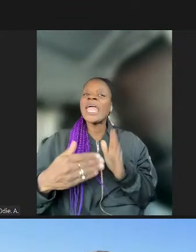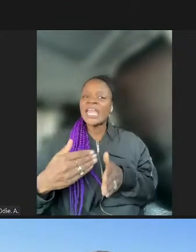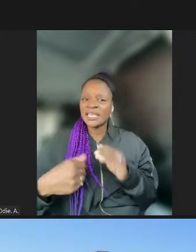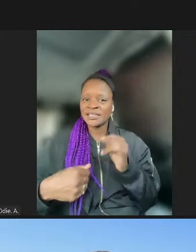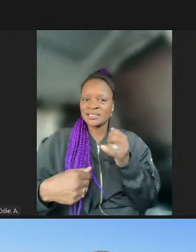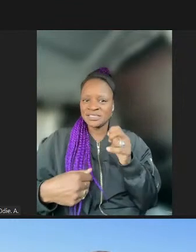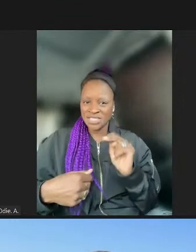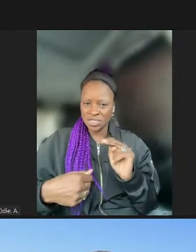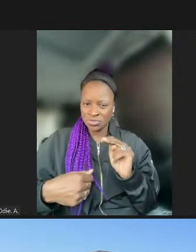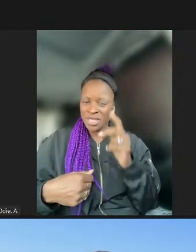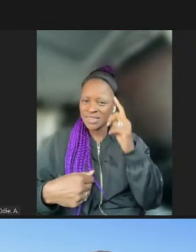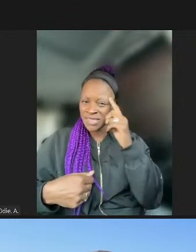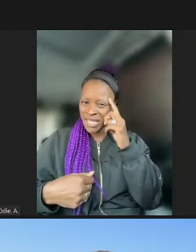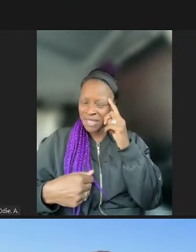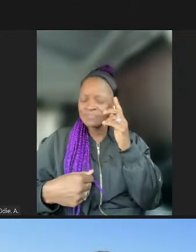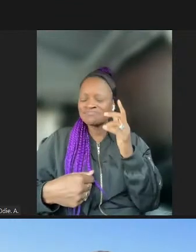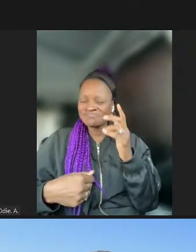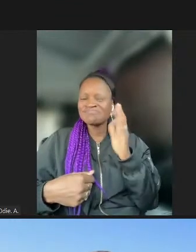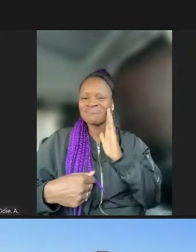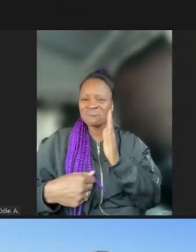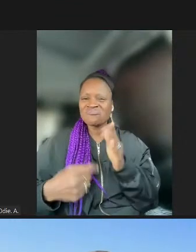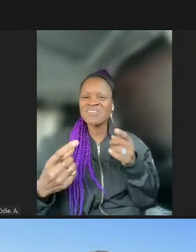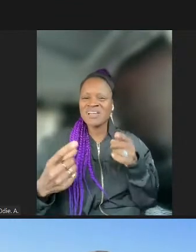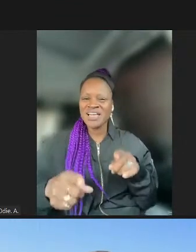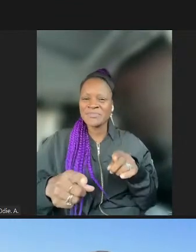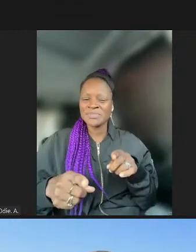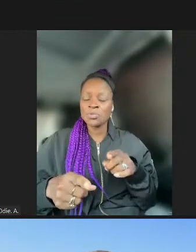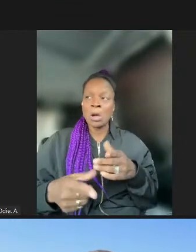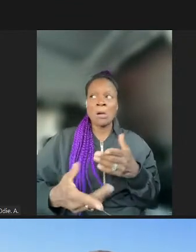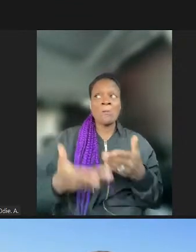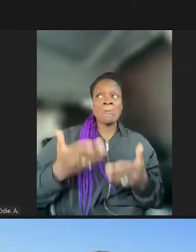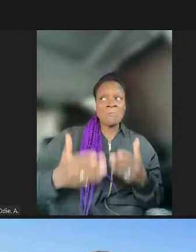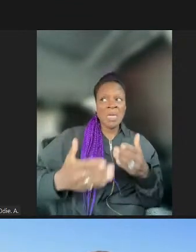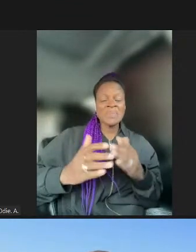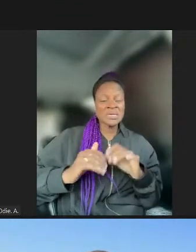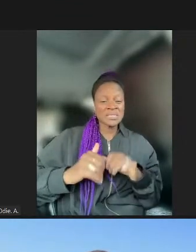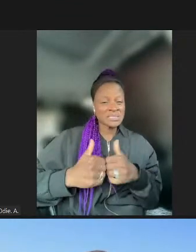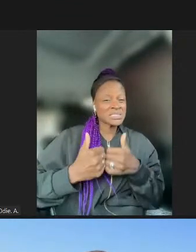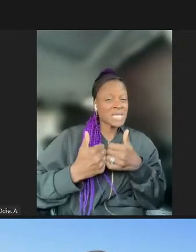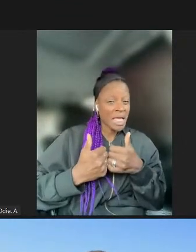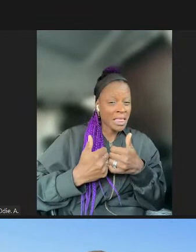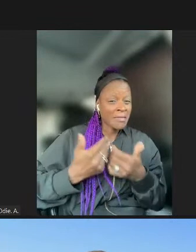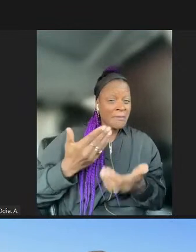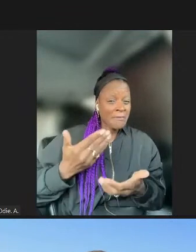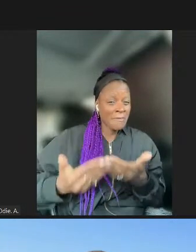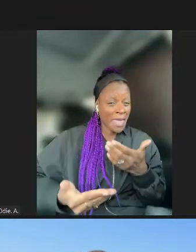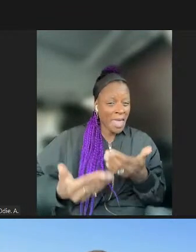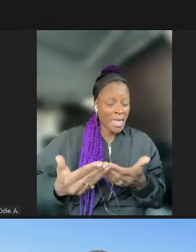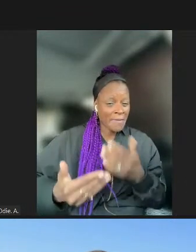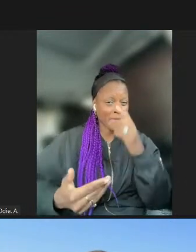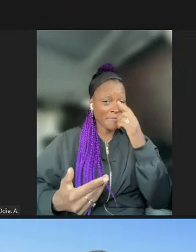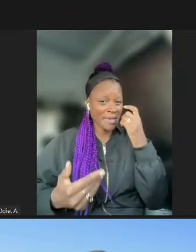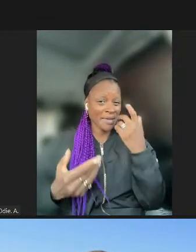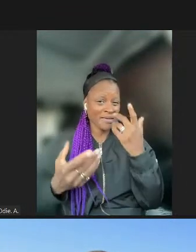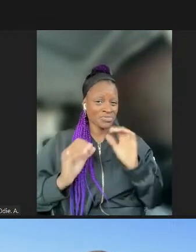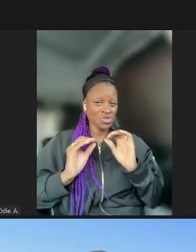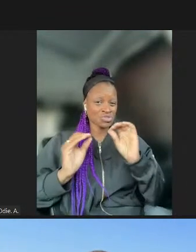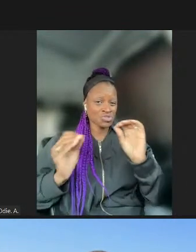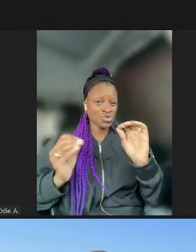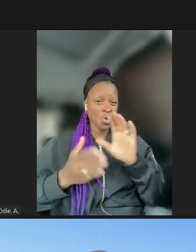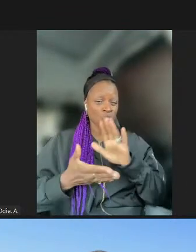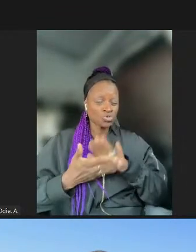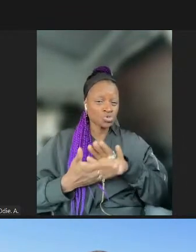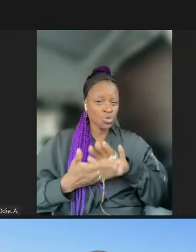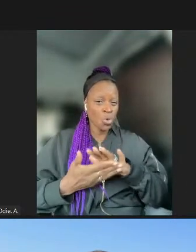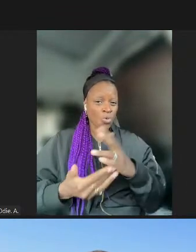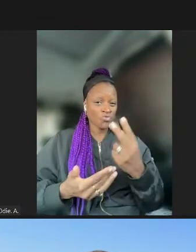there. Yeah, that may be a little challenging given that we're not going to have any school the last 2 weeks